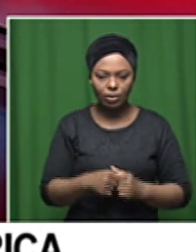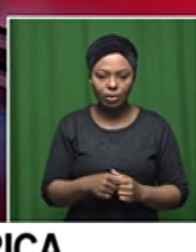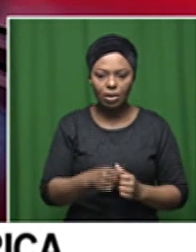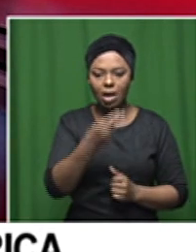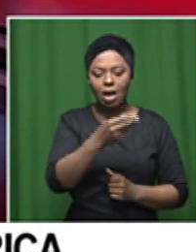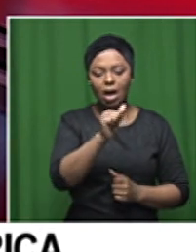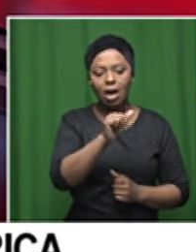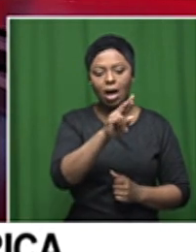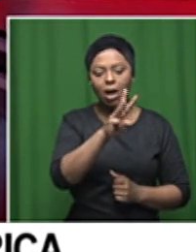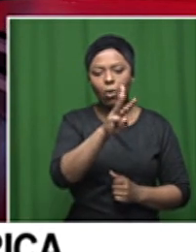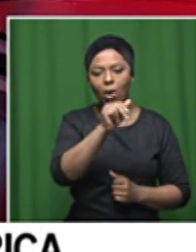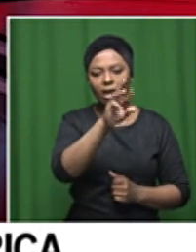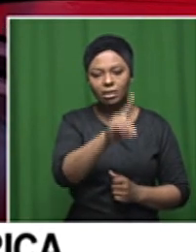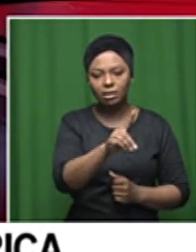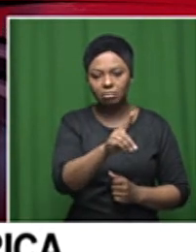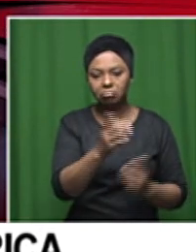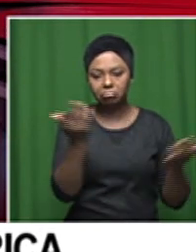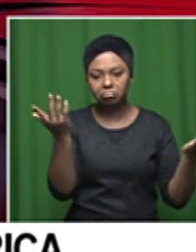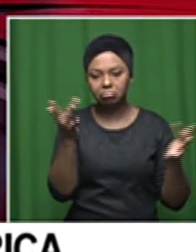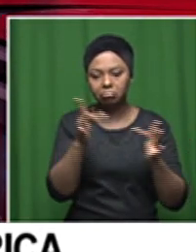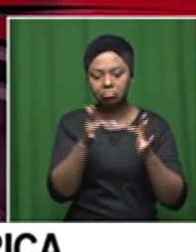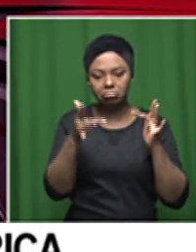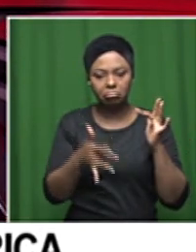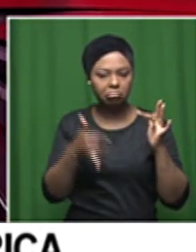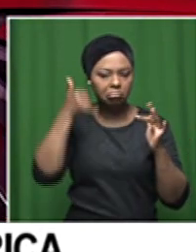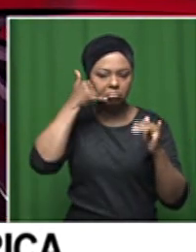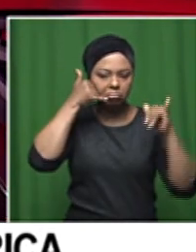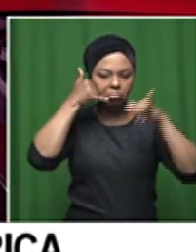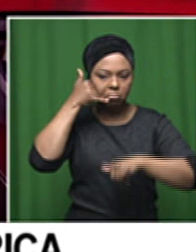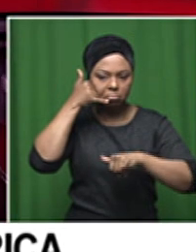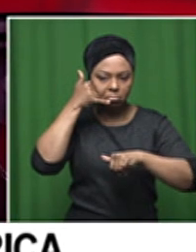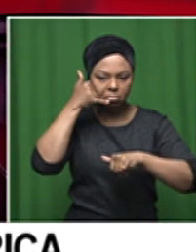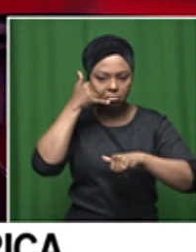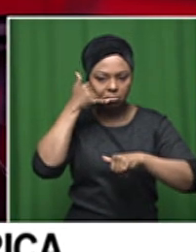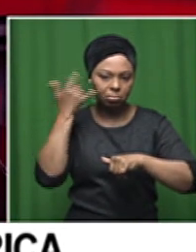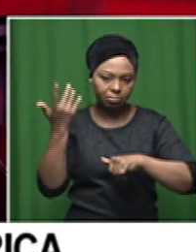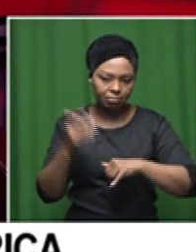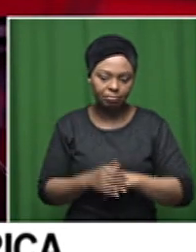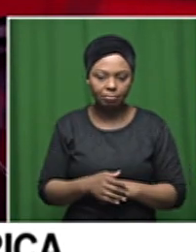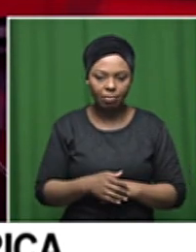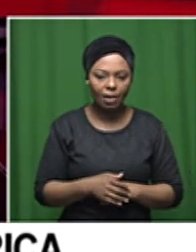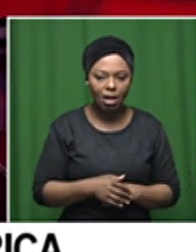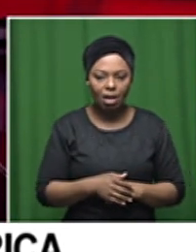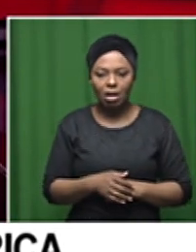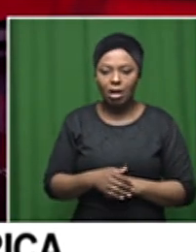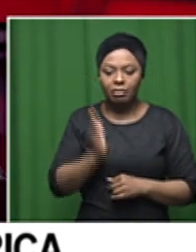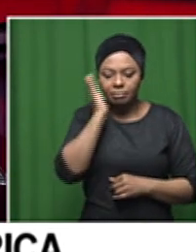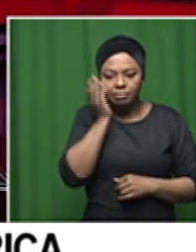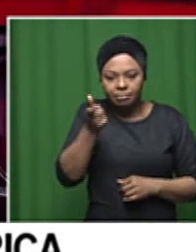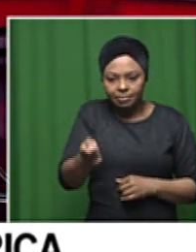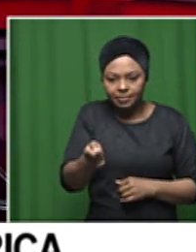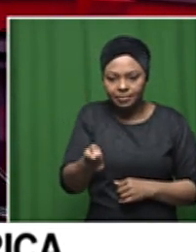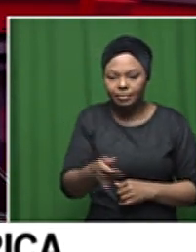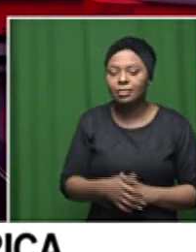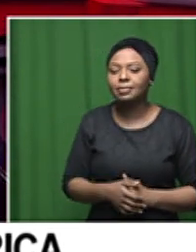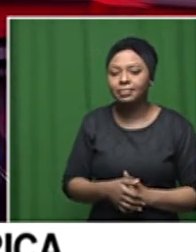Howard? Okay, Howard seems to have disappeared. But I think, MEC, back to you. Three main points that you've highlighted here is the issue of budget,